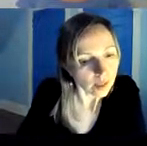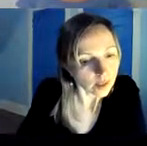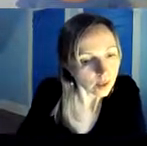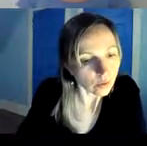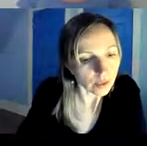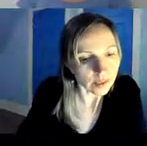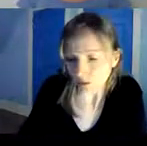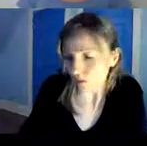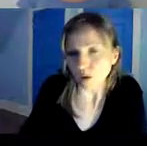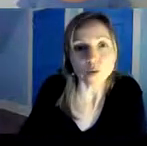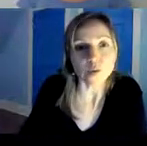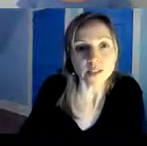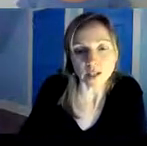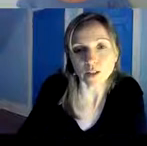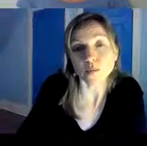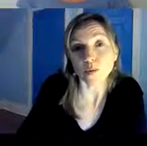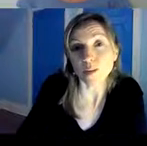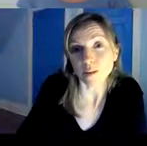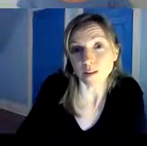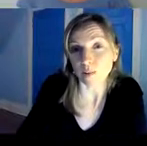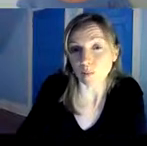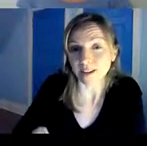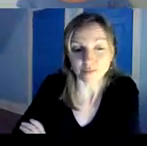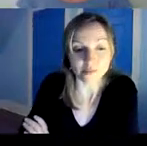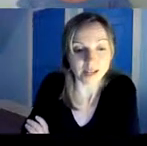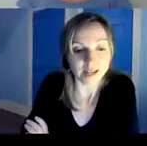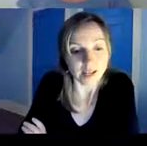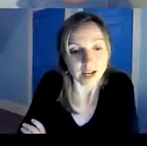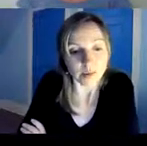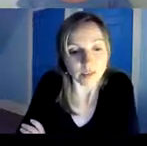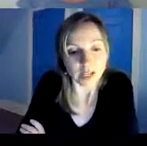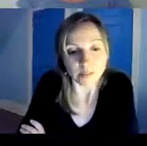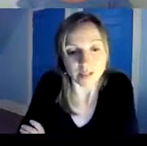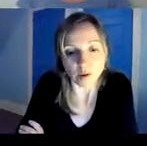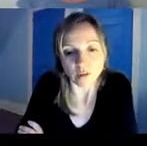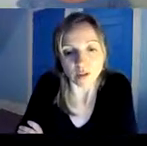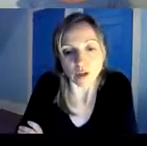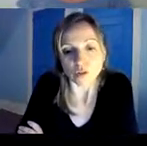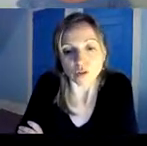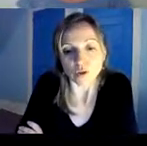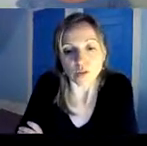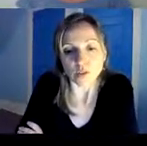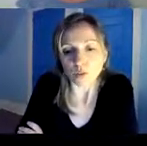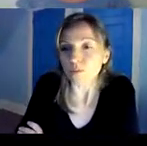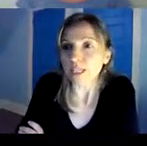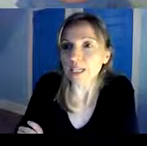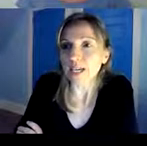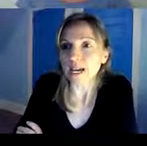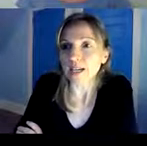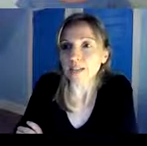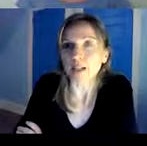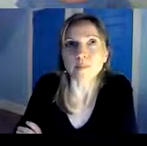All right, so let's go. Oh, I wanted to tell you before we go there, I'm gonna go back here for a minute about that hypena moth. So it was U of